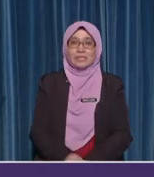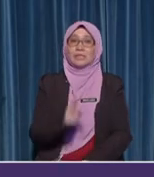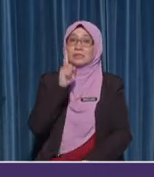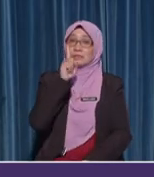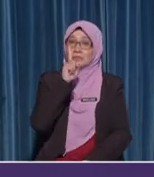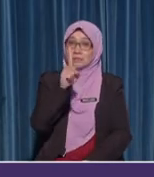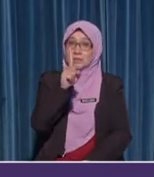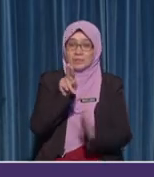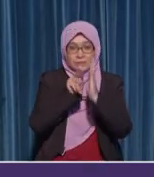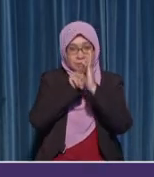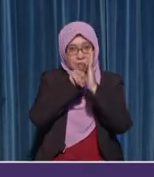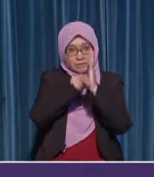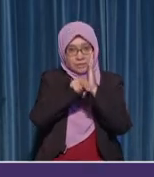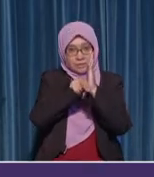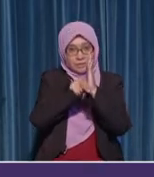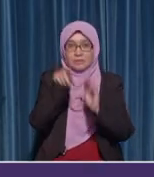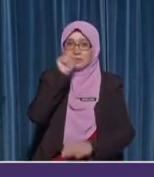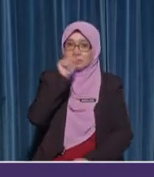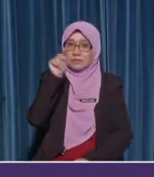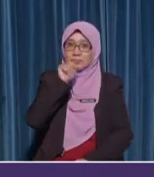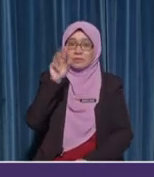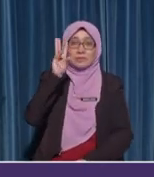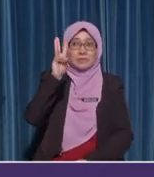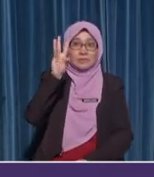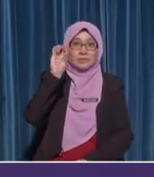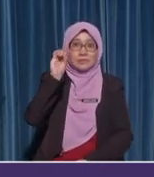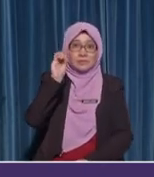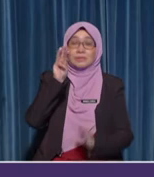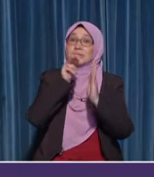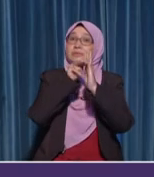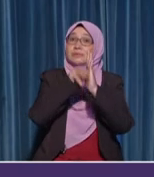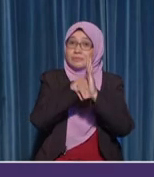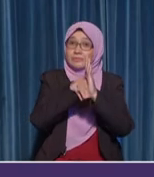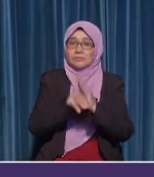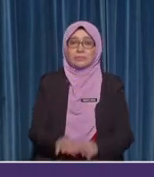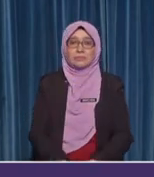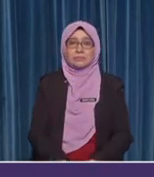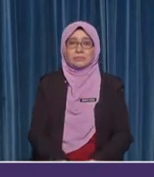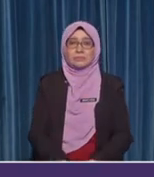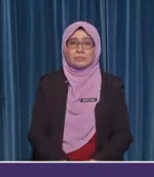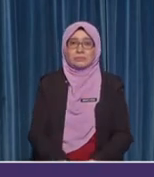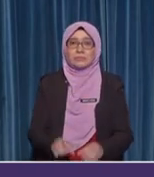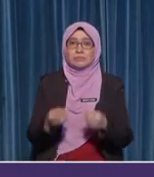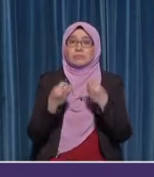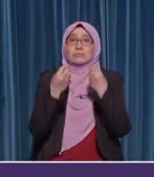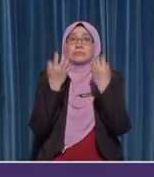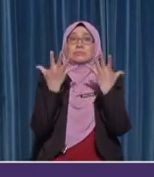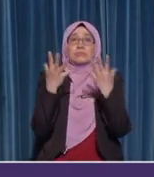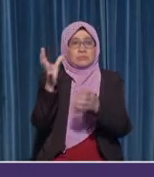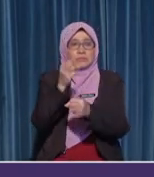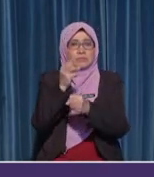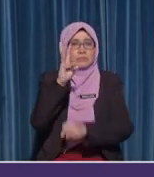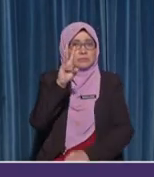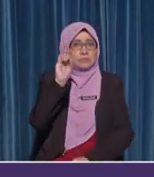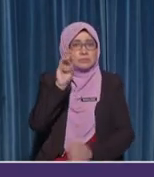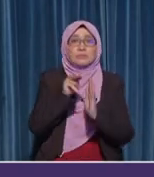1 hour equals 60 minutes. How did you get 60